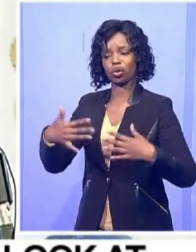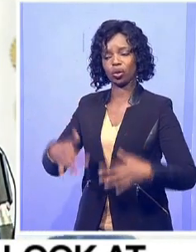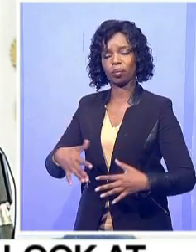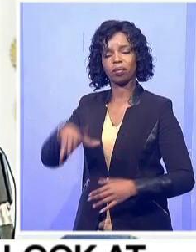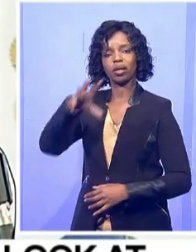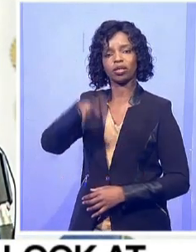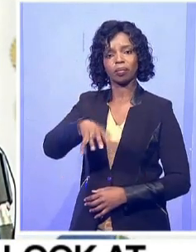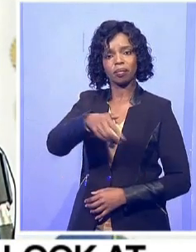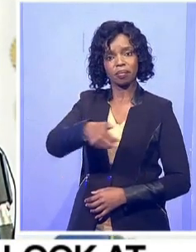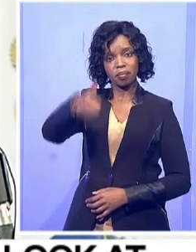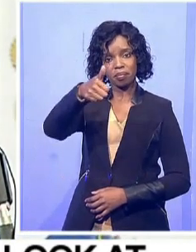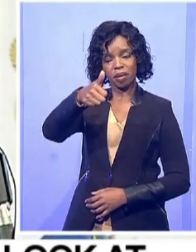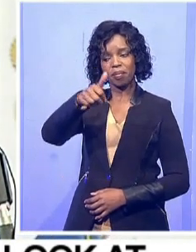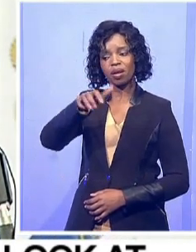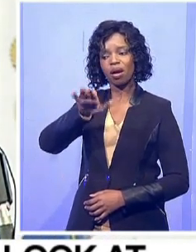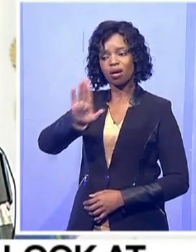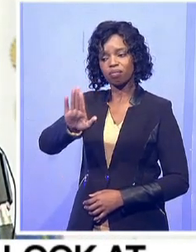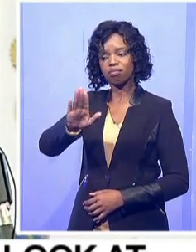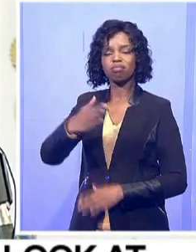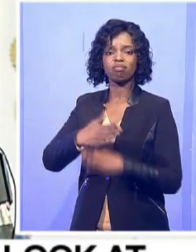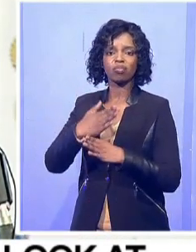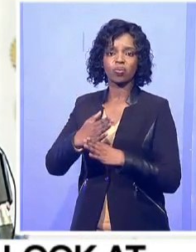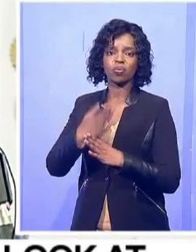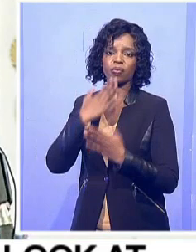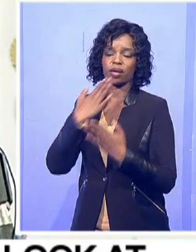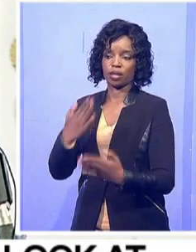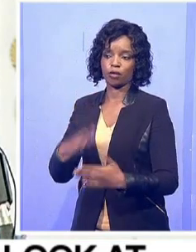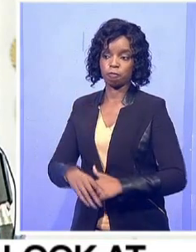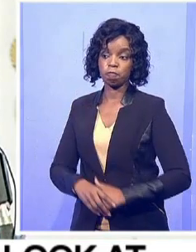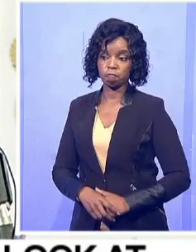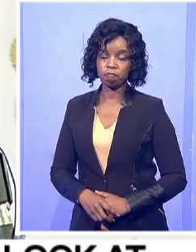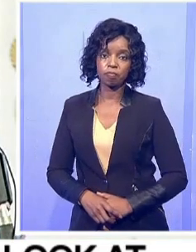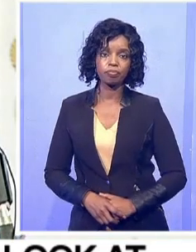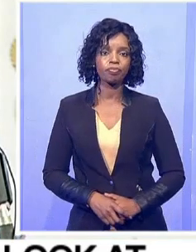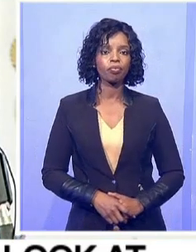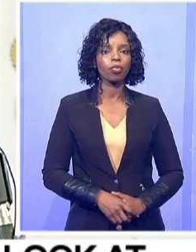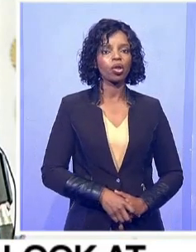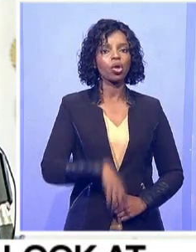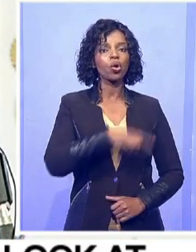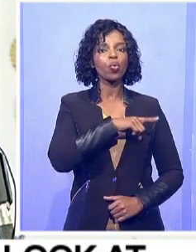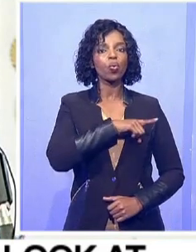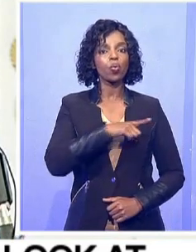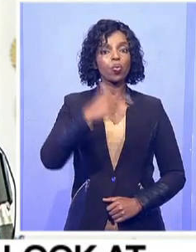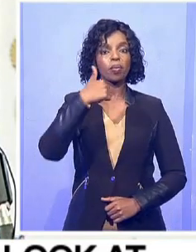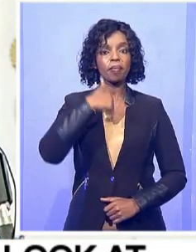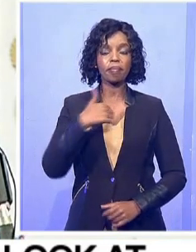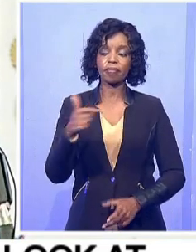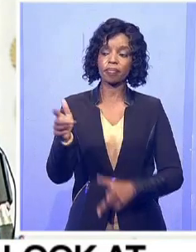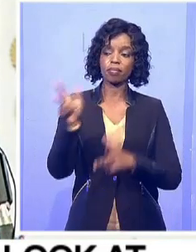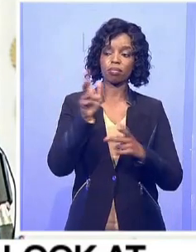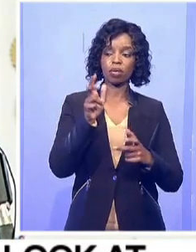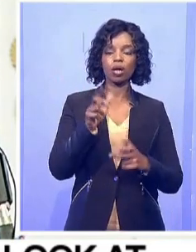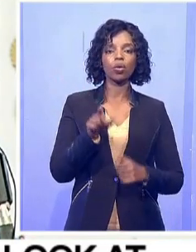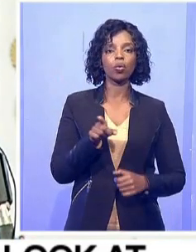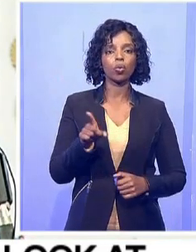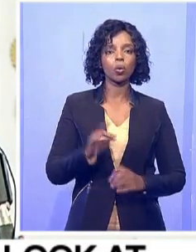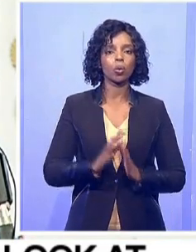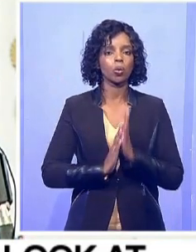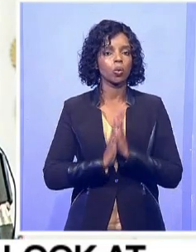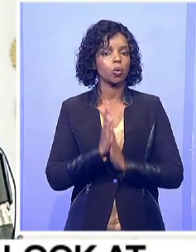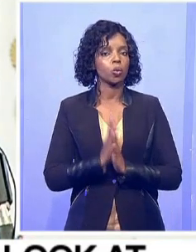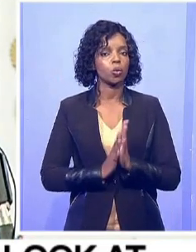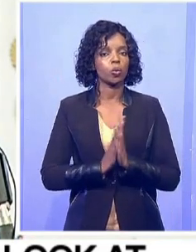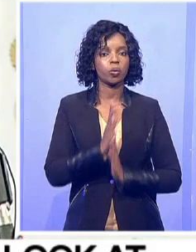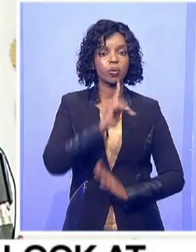It's quite encouraging to see the province of the Free